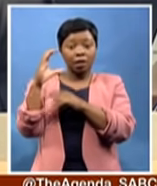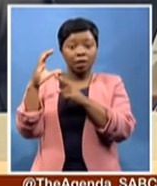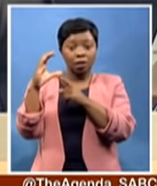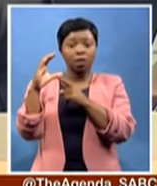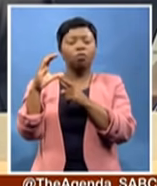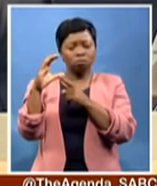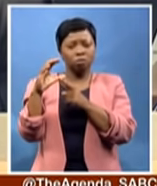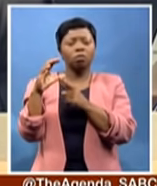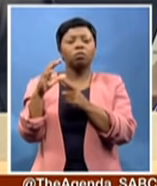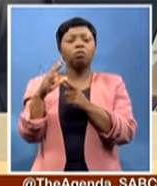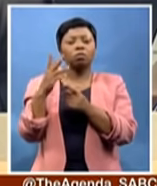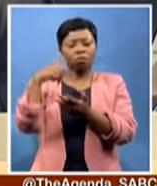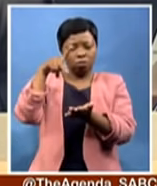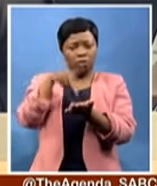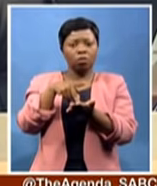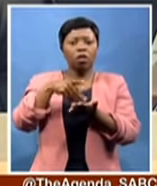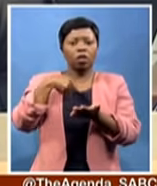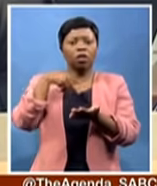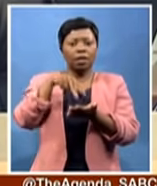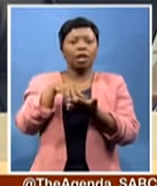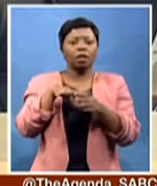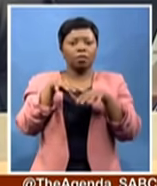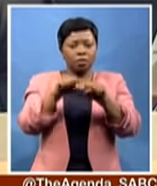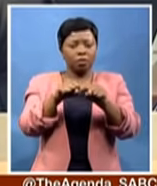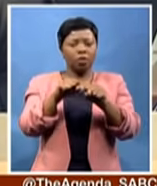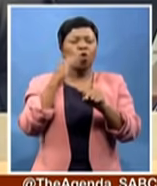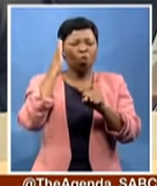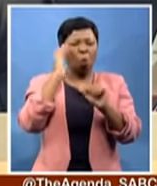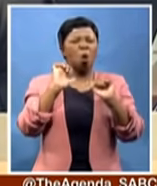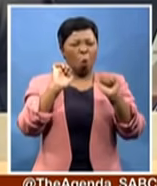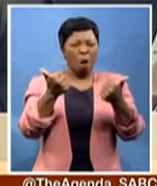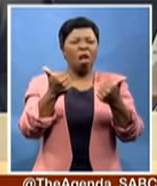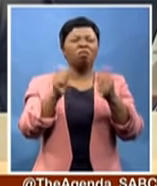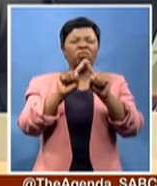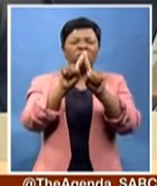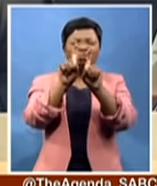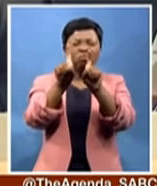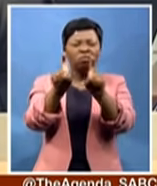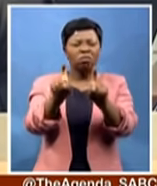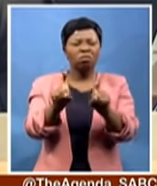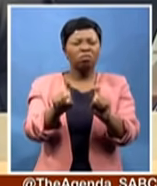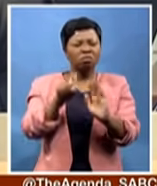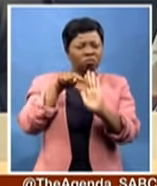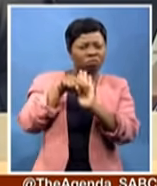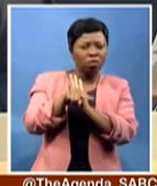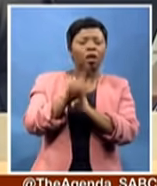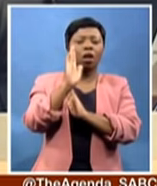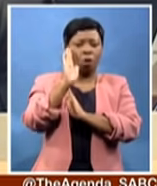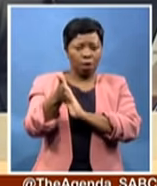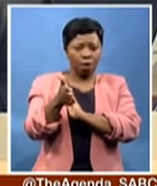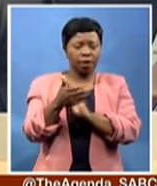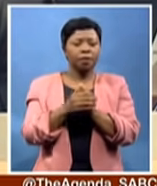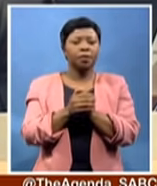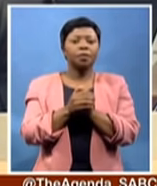under great scrutiny, and that the process of examining these matters would very